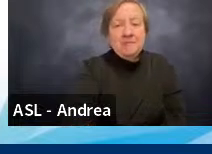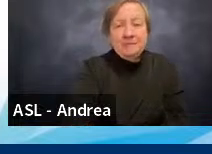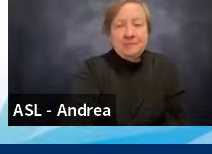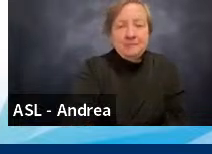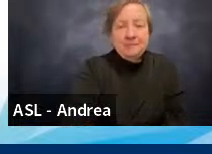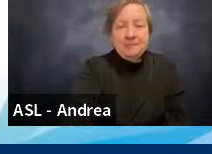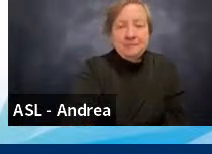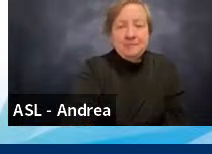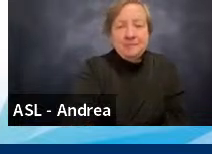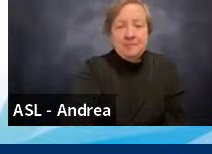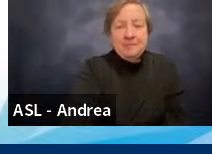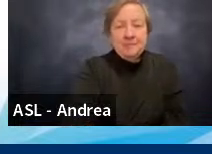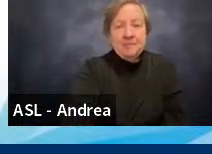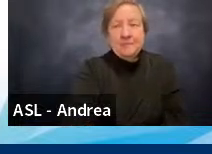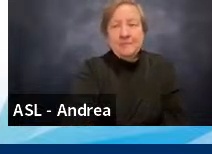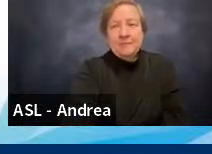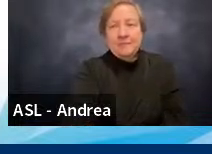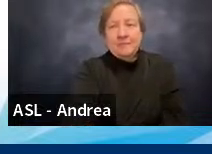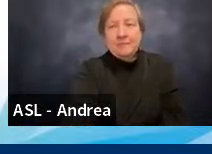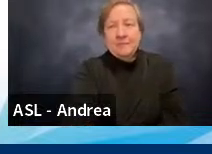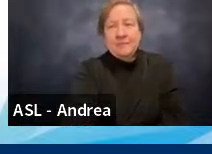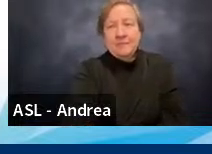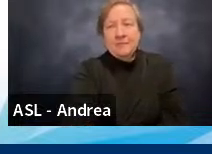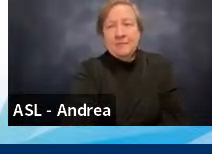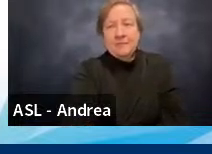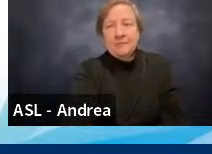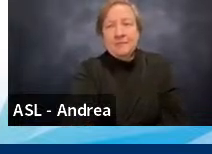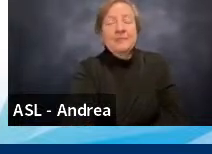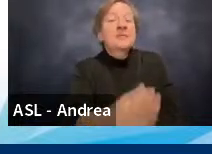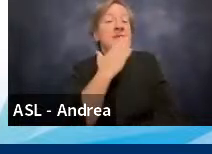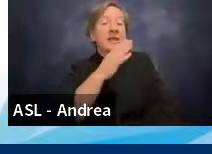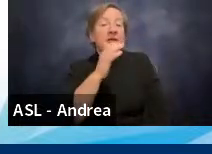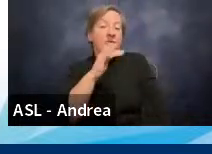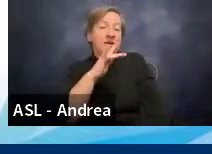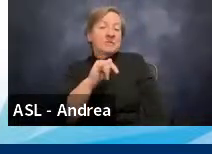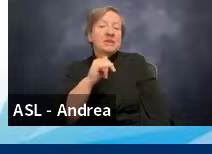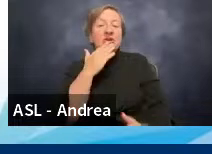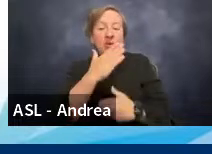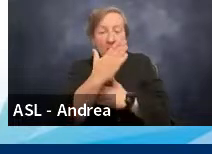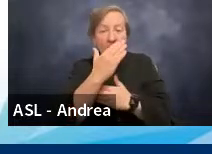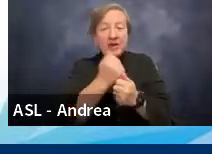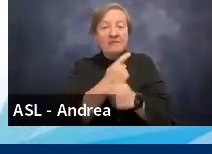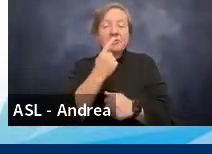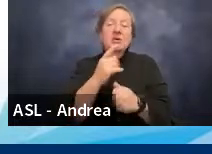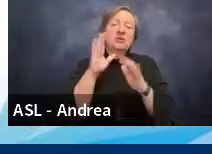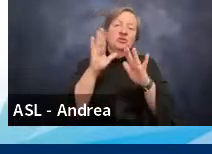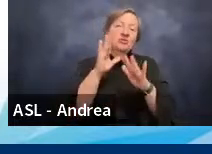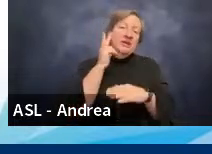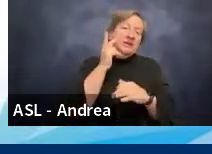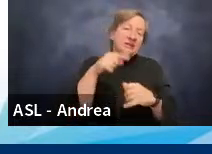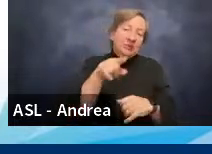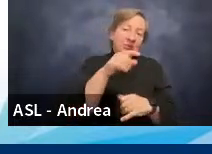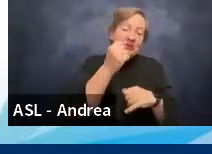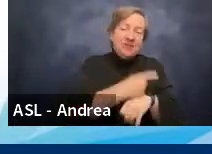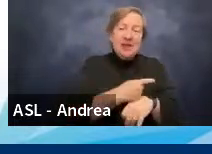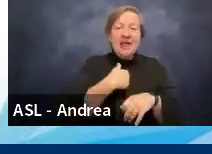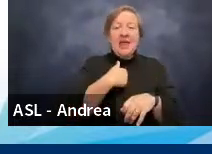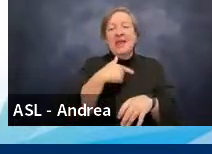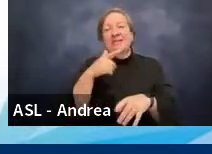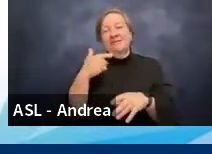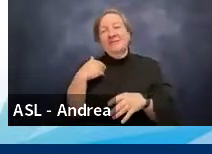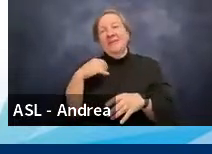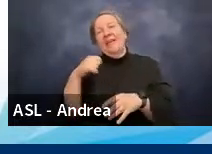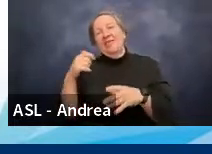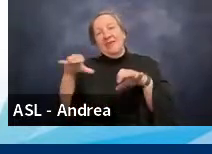Good morning, everyone. It's great to see you all today. I usually see you in person, but I have some workforce activities right after this